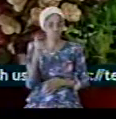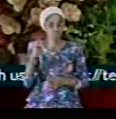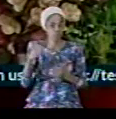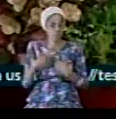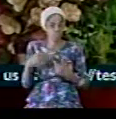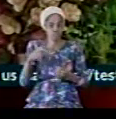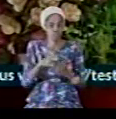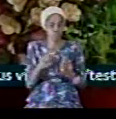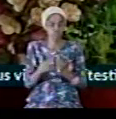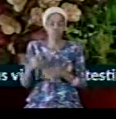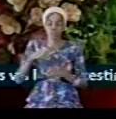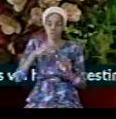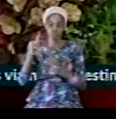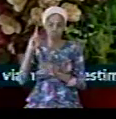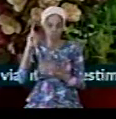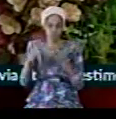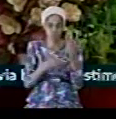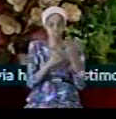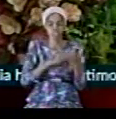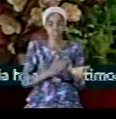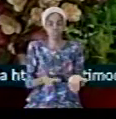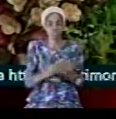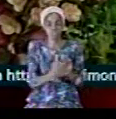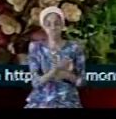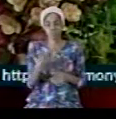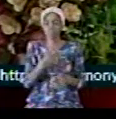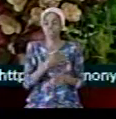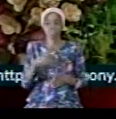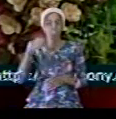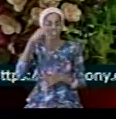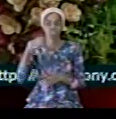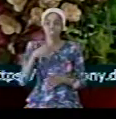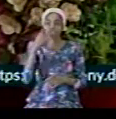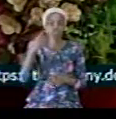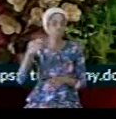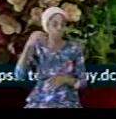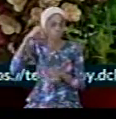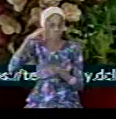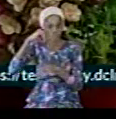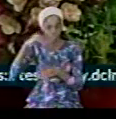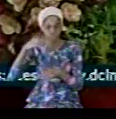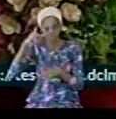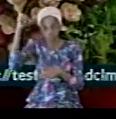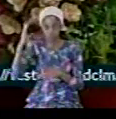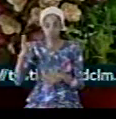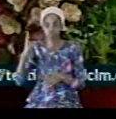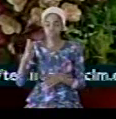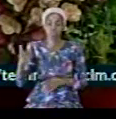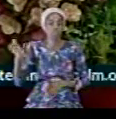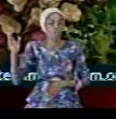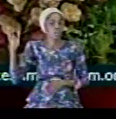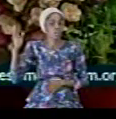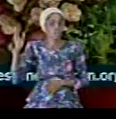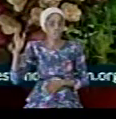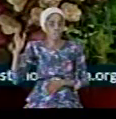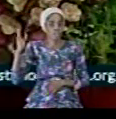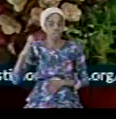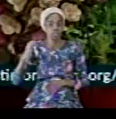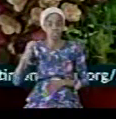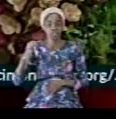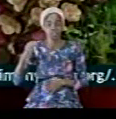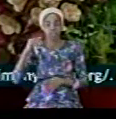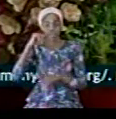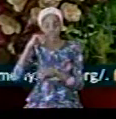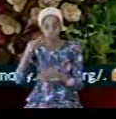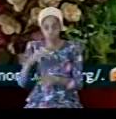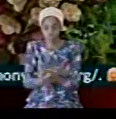raise the other hand. I tell God, I say, God, my daughter not there here, but this my hand, I want to put up for my brain on behalf of